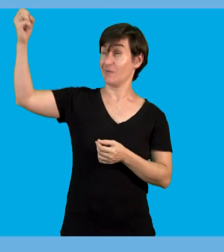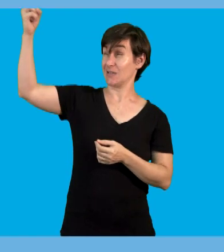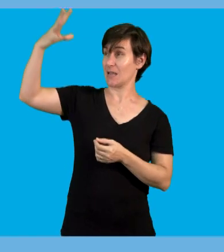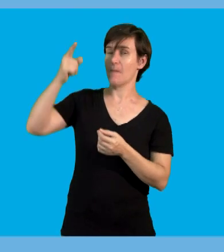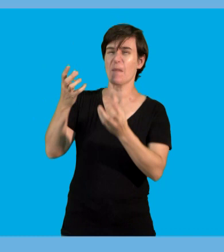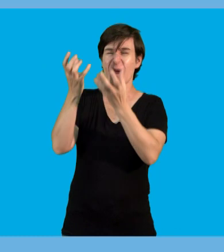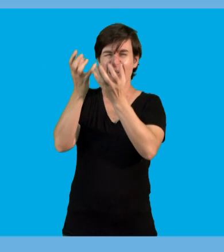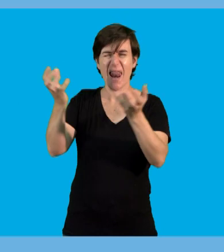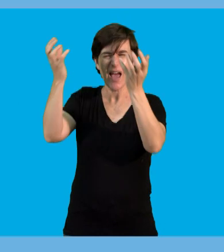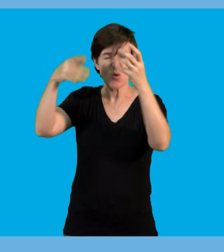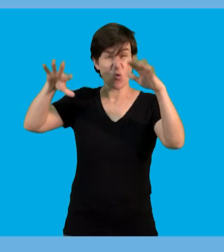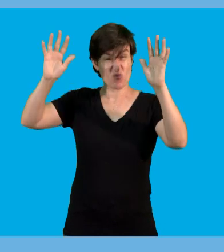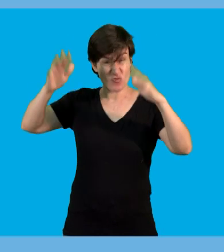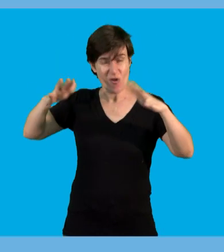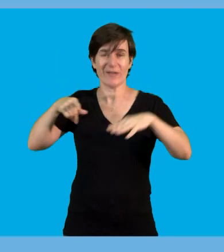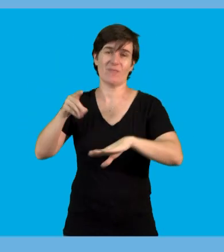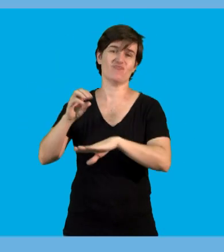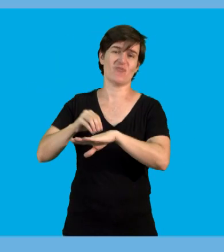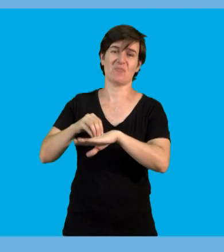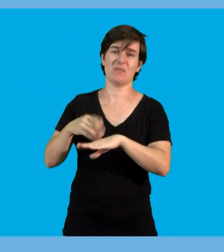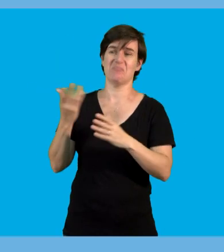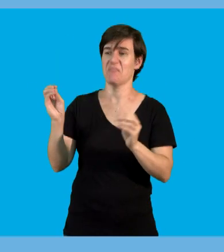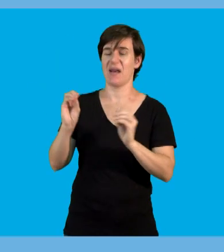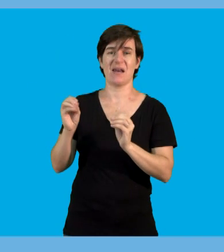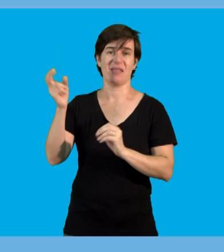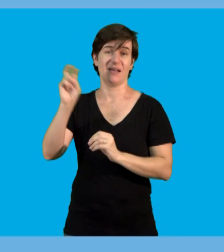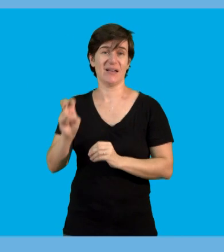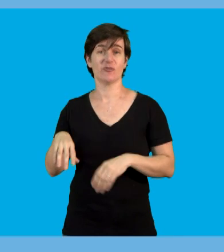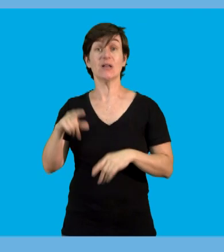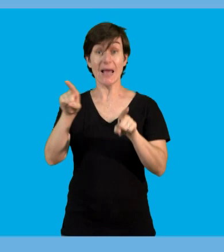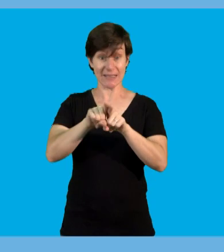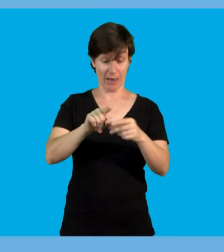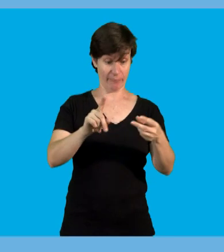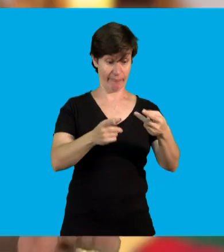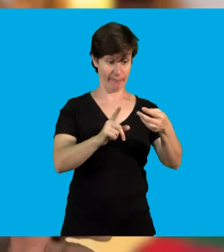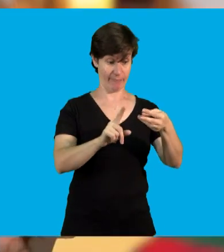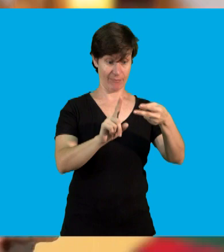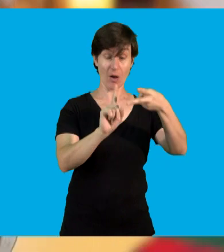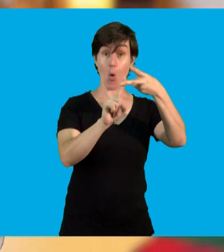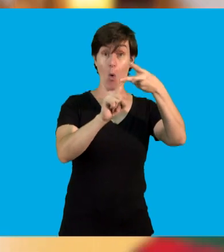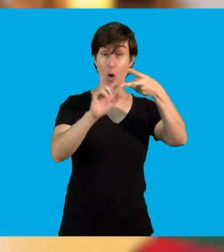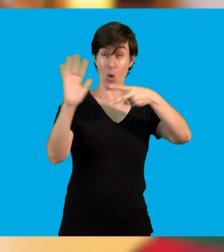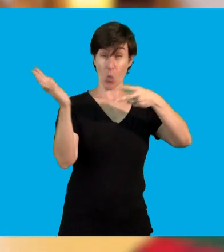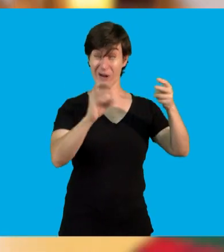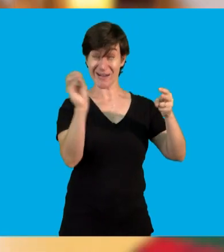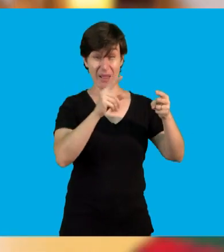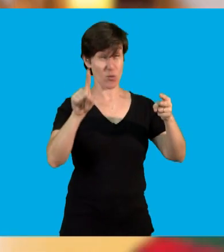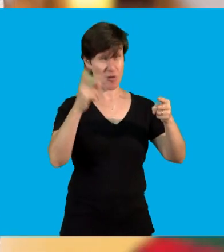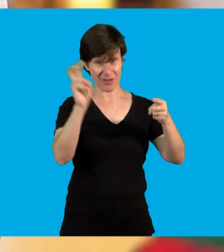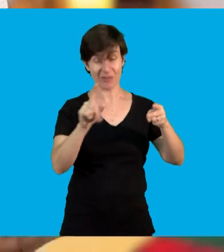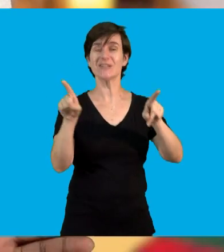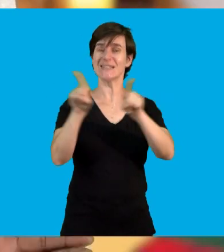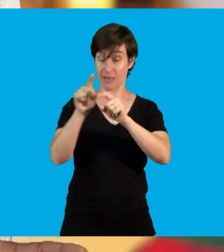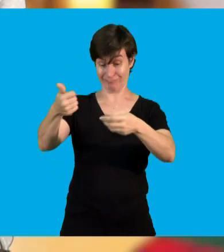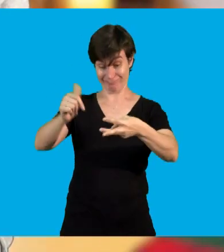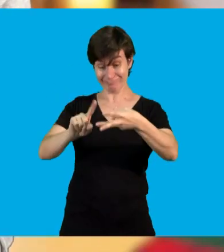power cannot be generated in cloudy or rainy weather conditions. Just like the wind, on windless days we can't generate electricity. On